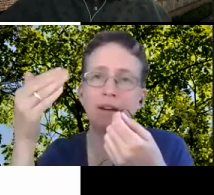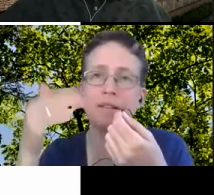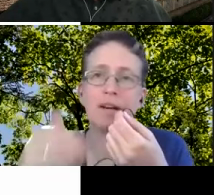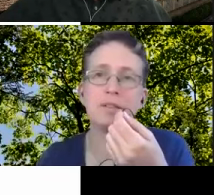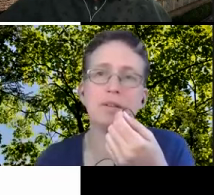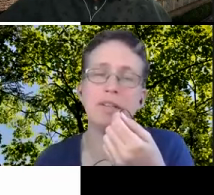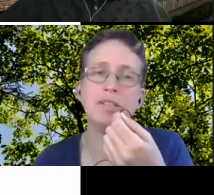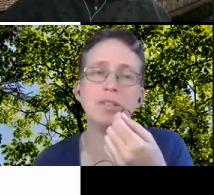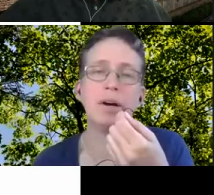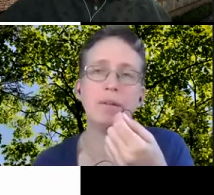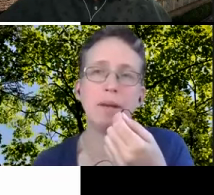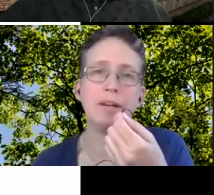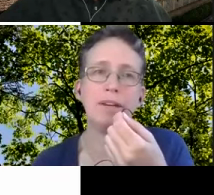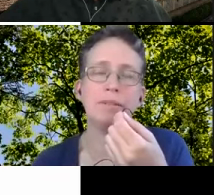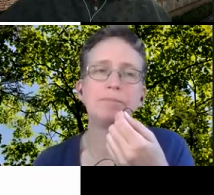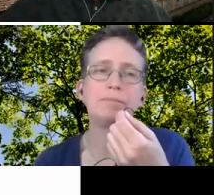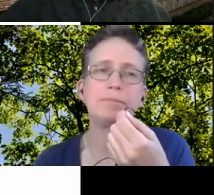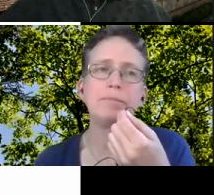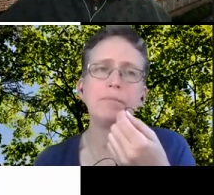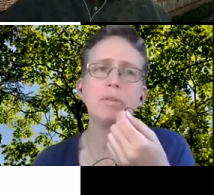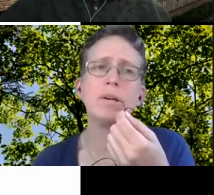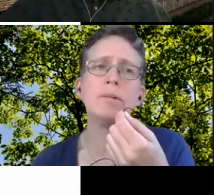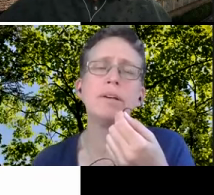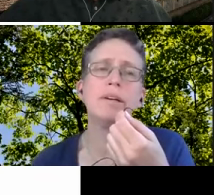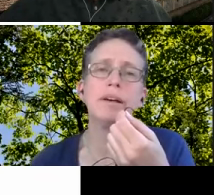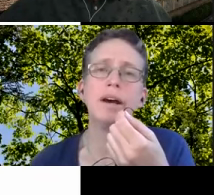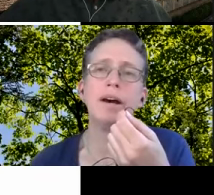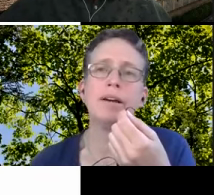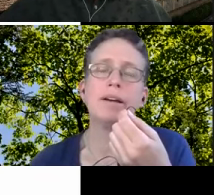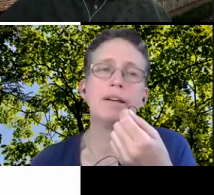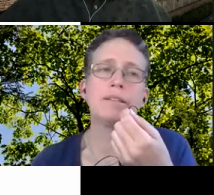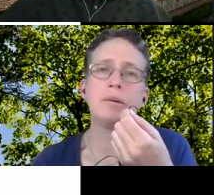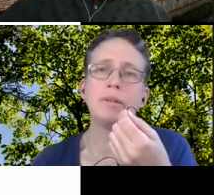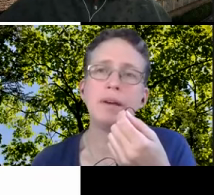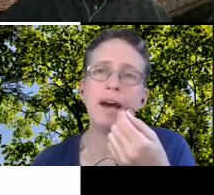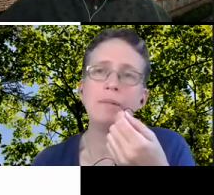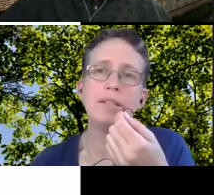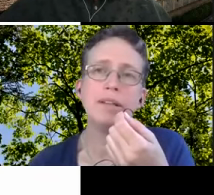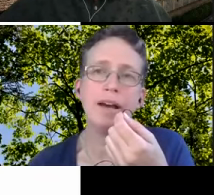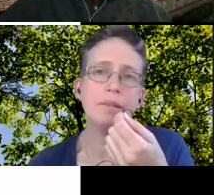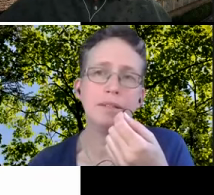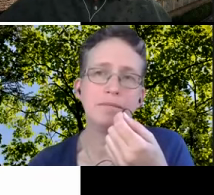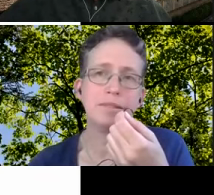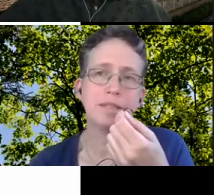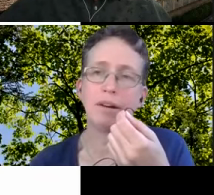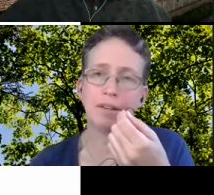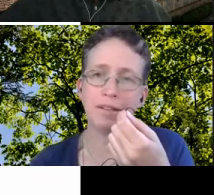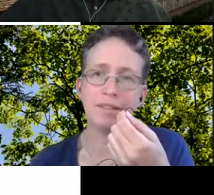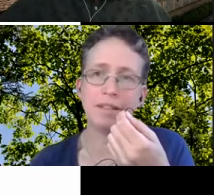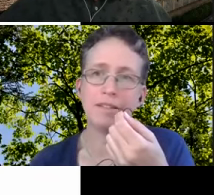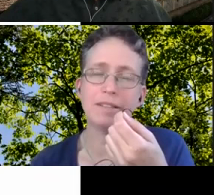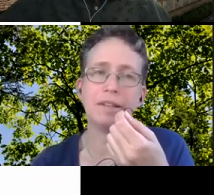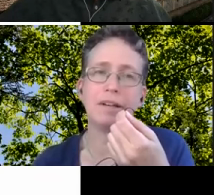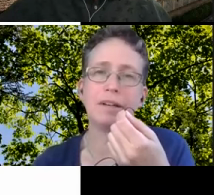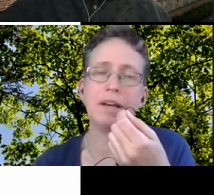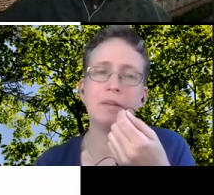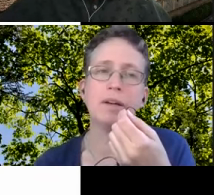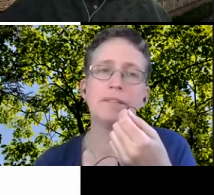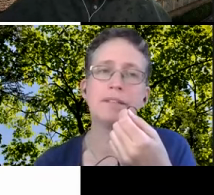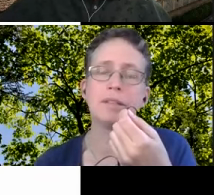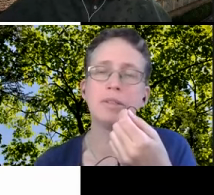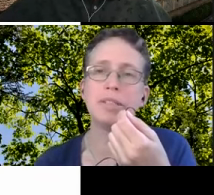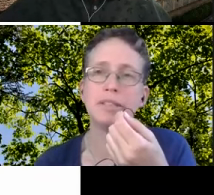having a sort of an additional health benefit. So, so how do we square all these things together?